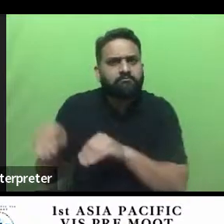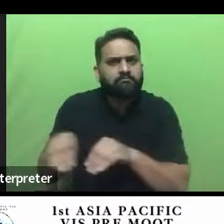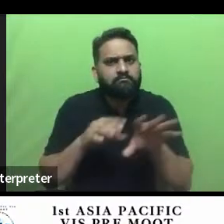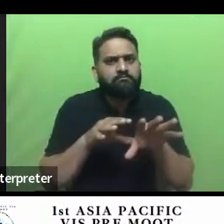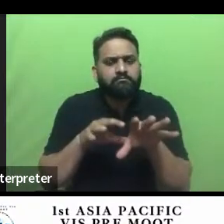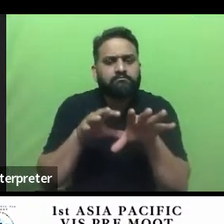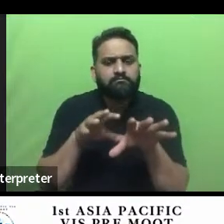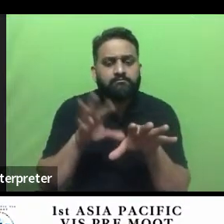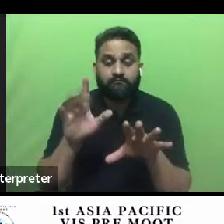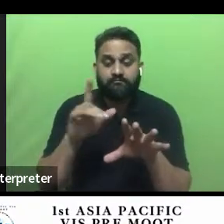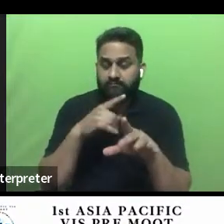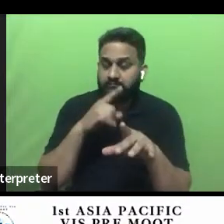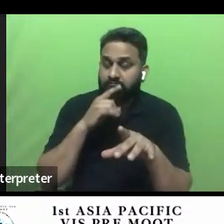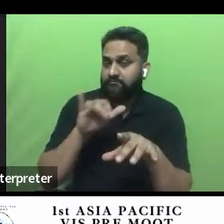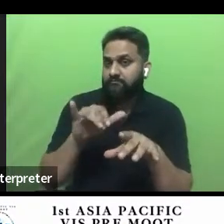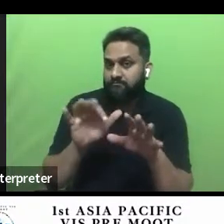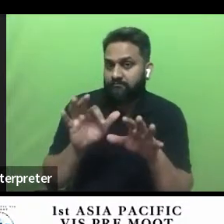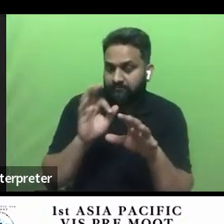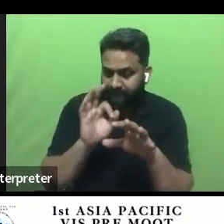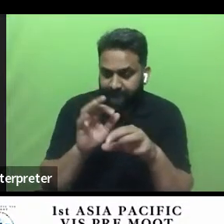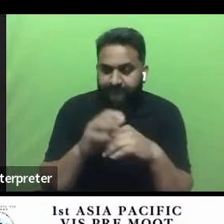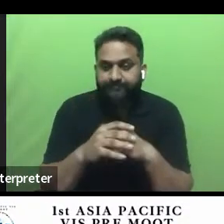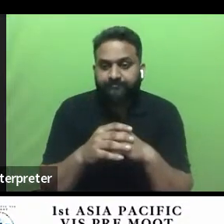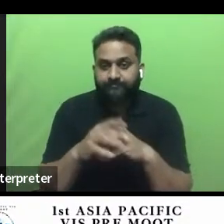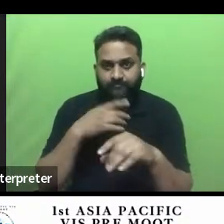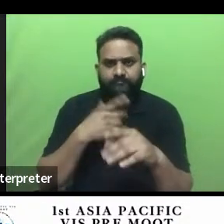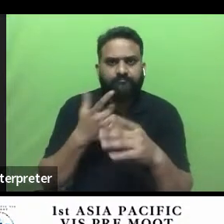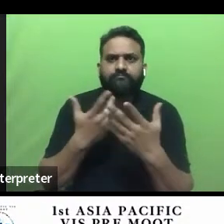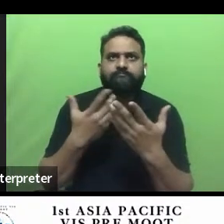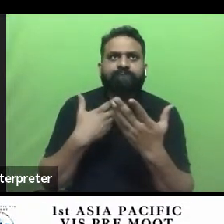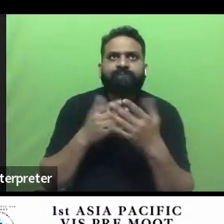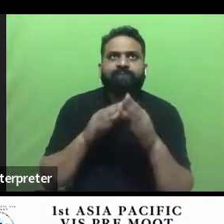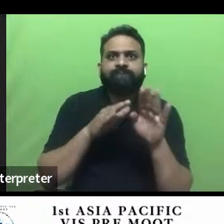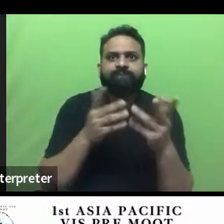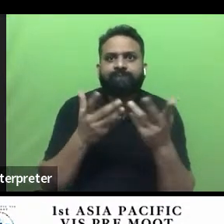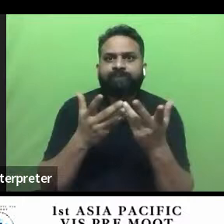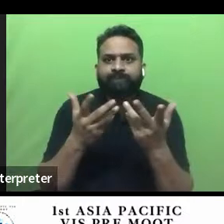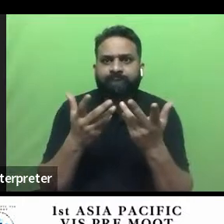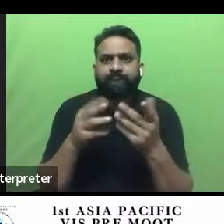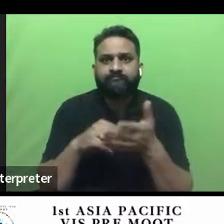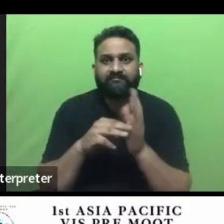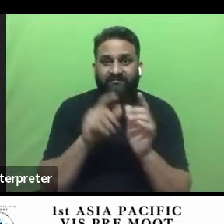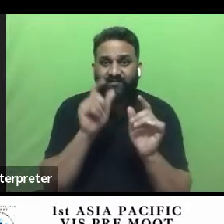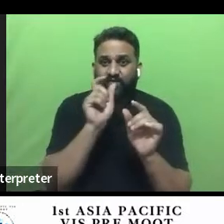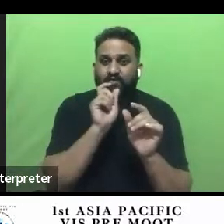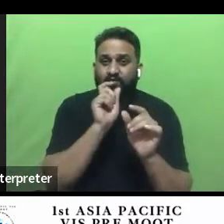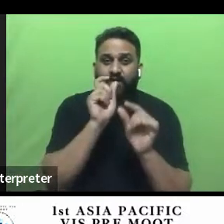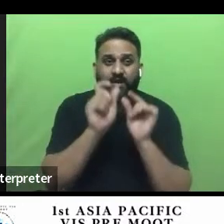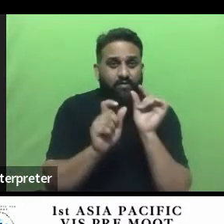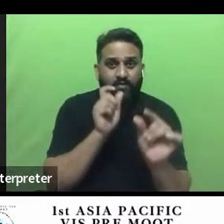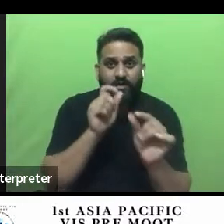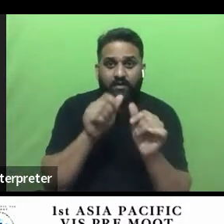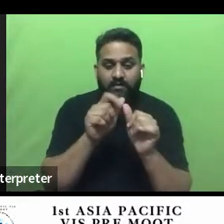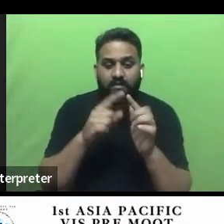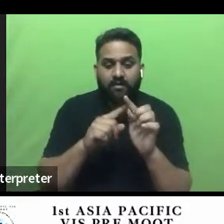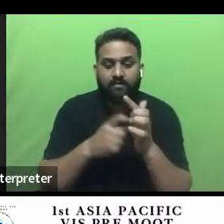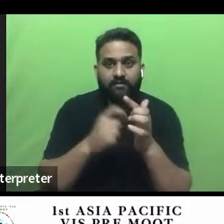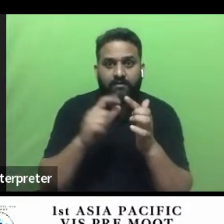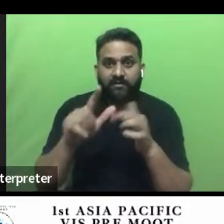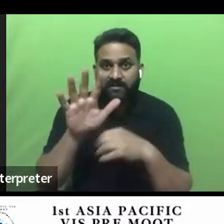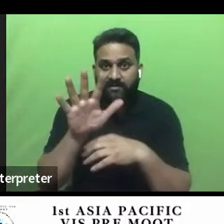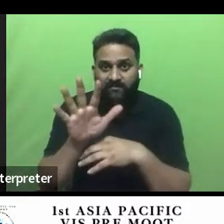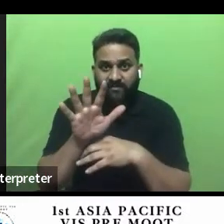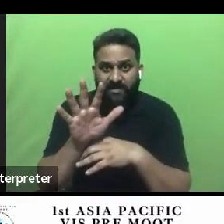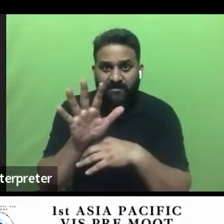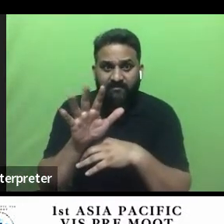Indeed, Madam Arbitrator, we rely on the wordings of Article 5, Para 1, Subparagraph A